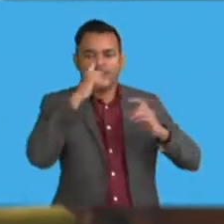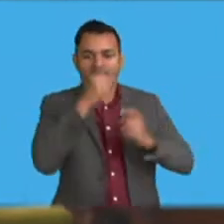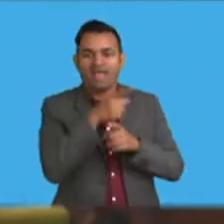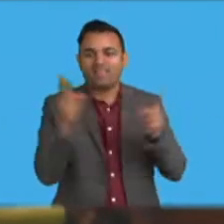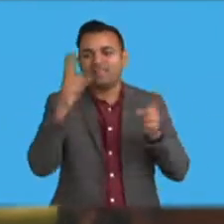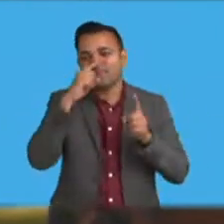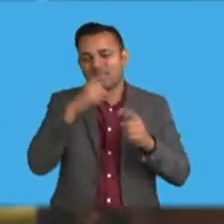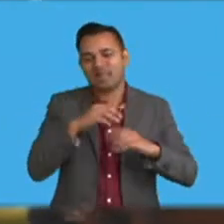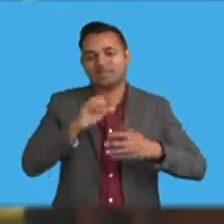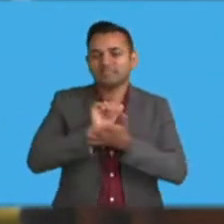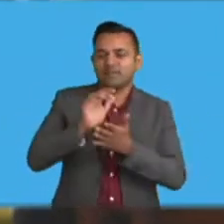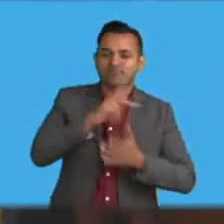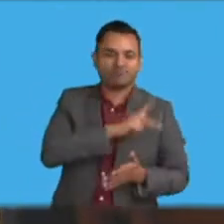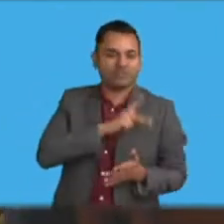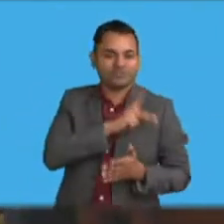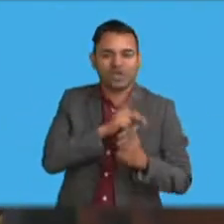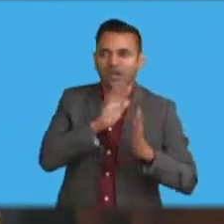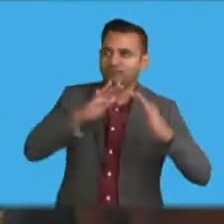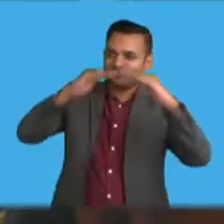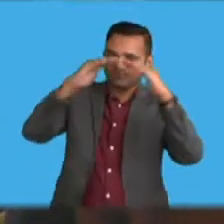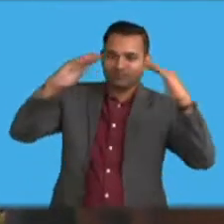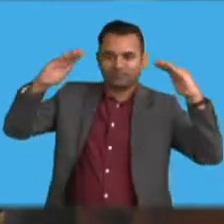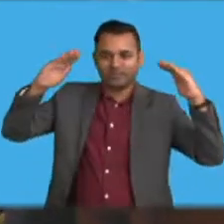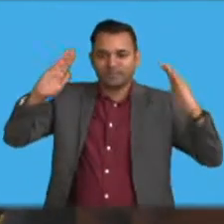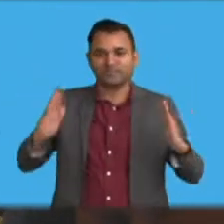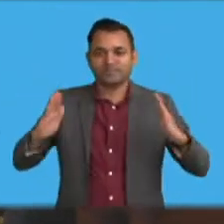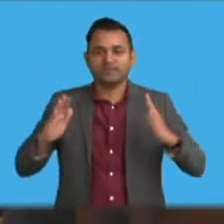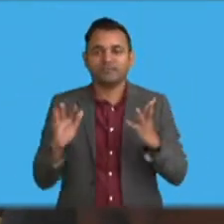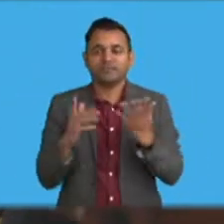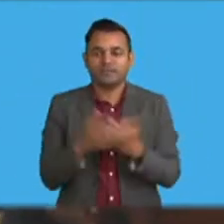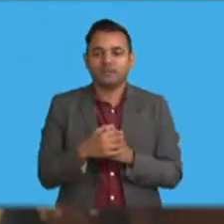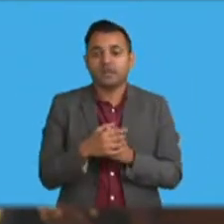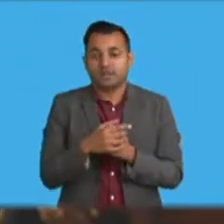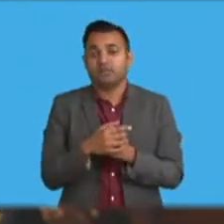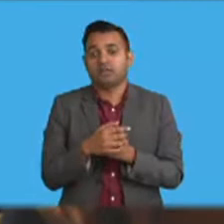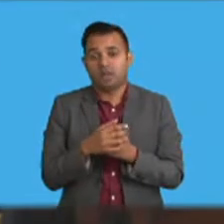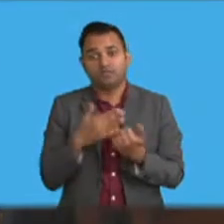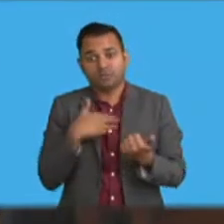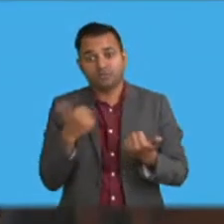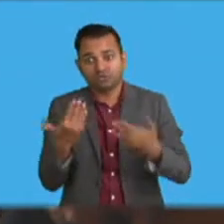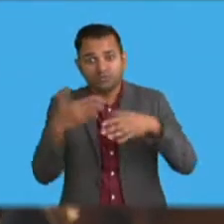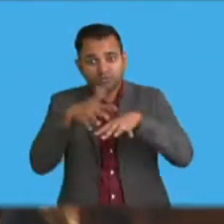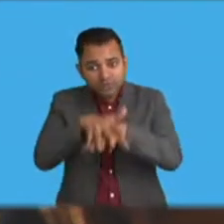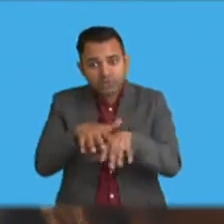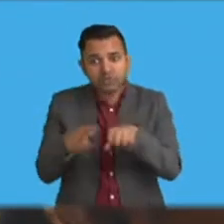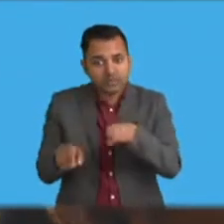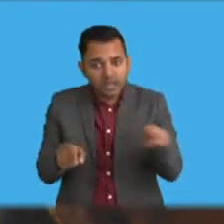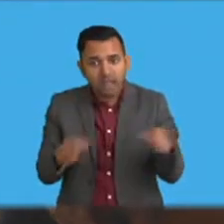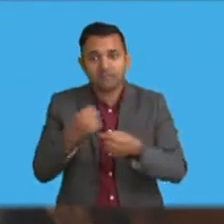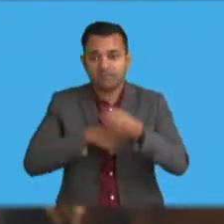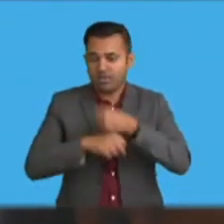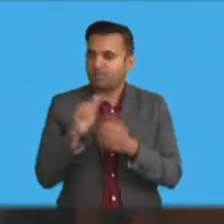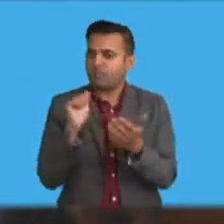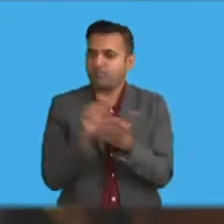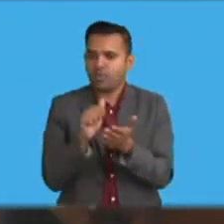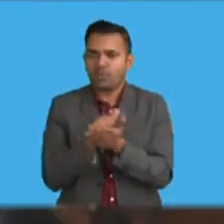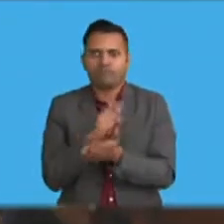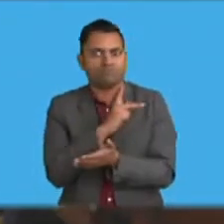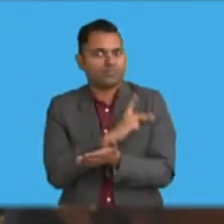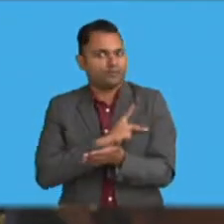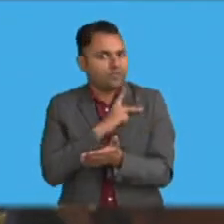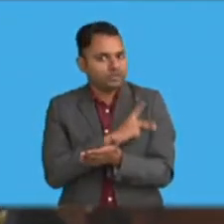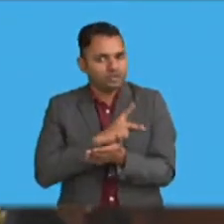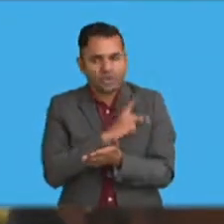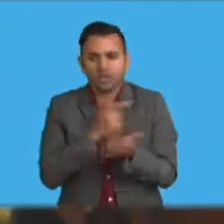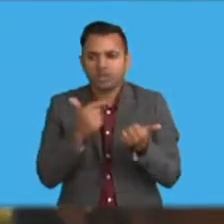an opportunity to mainstream these informal operators into the formal sector of the economy. To conclude, Madam